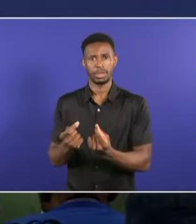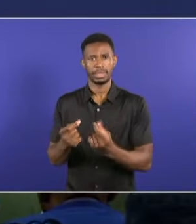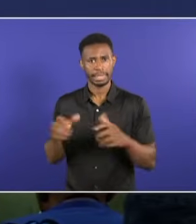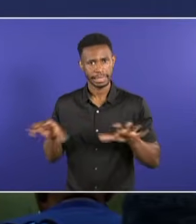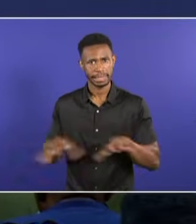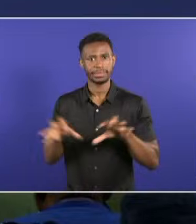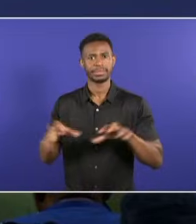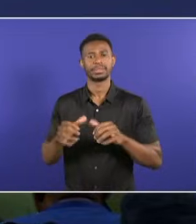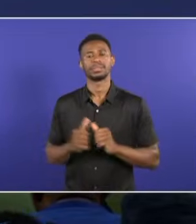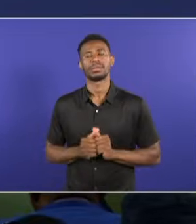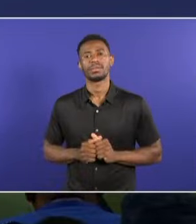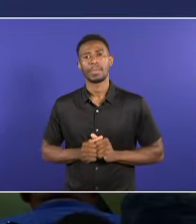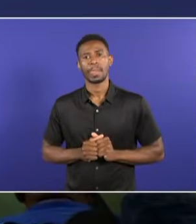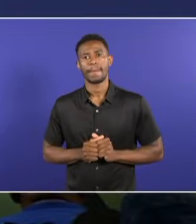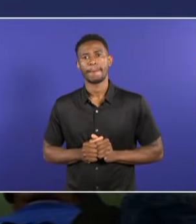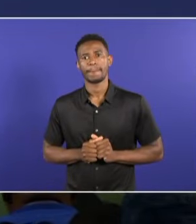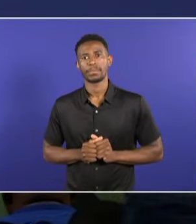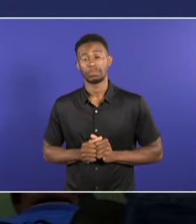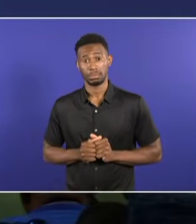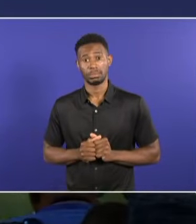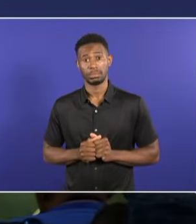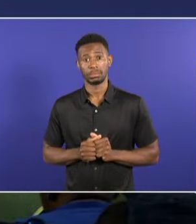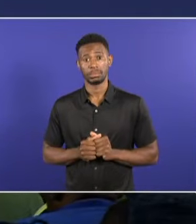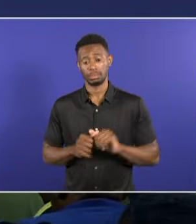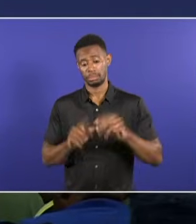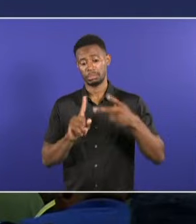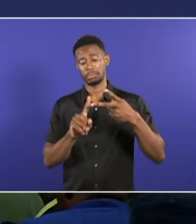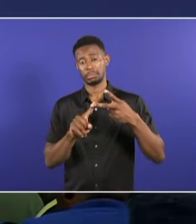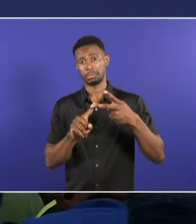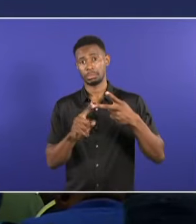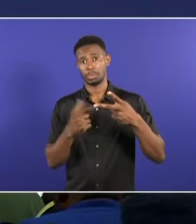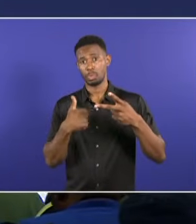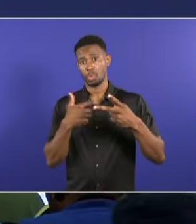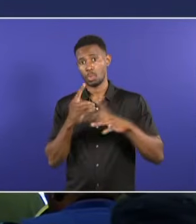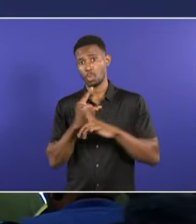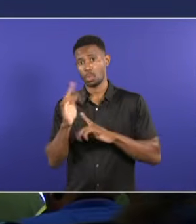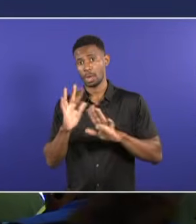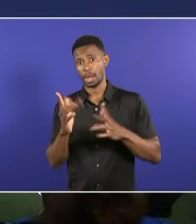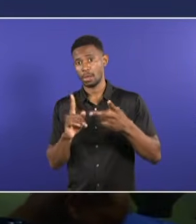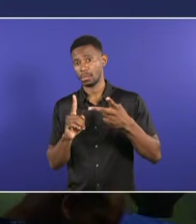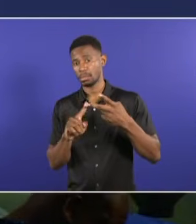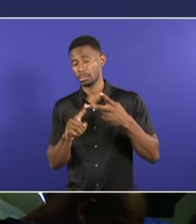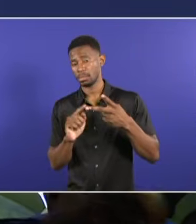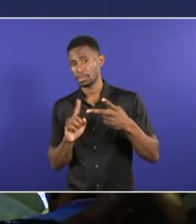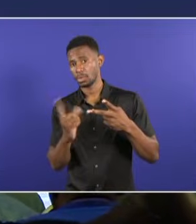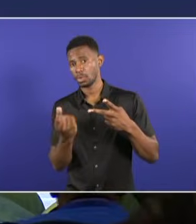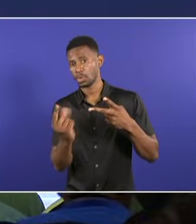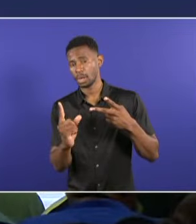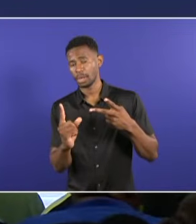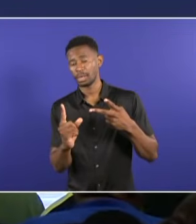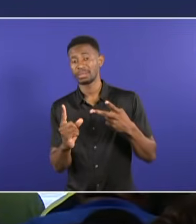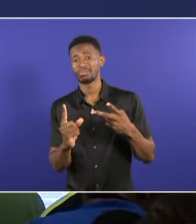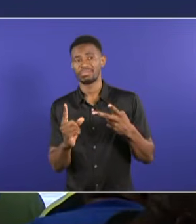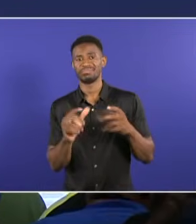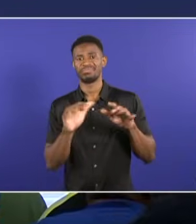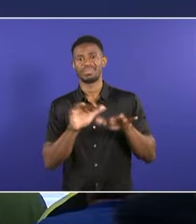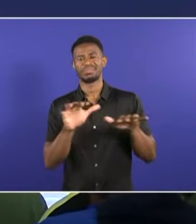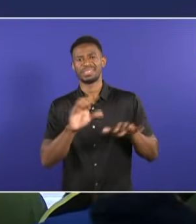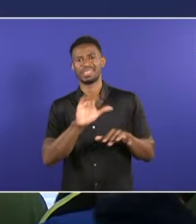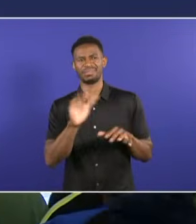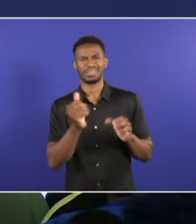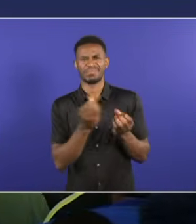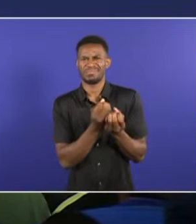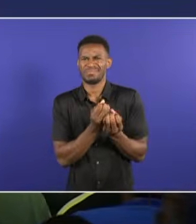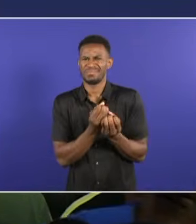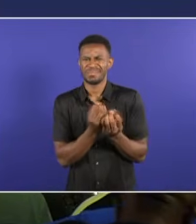The second thing we must do to win, we must connect more deeply with the millions of South Africans who